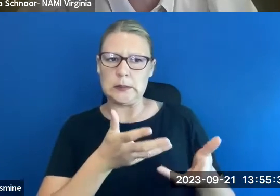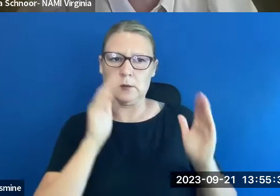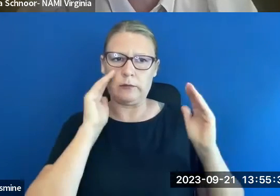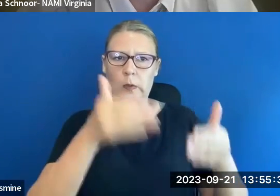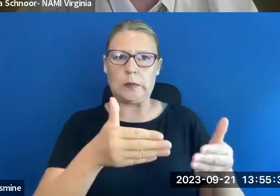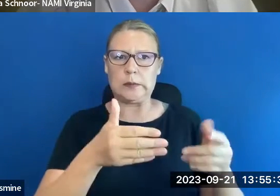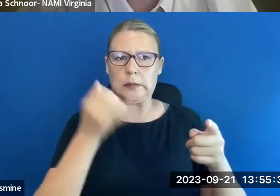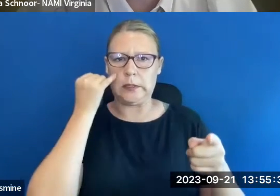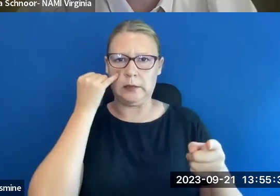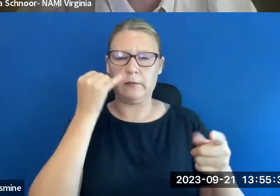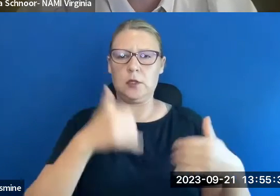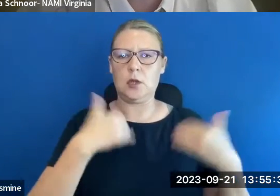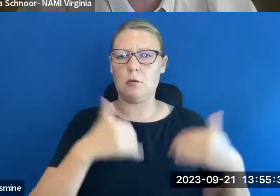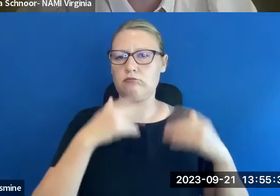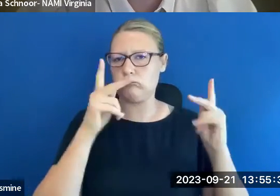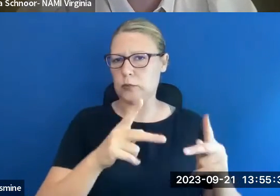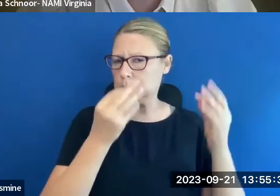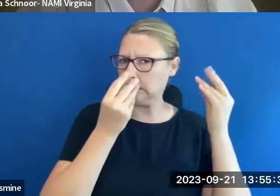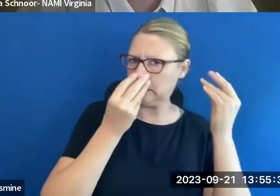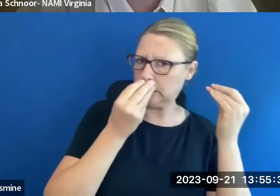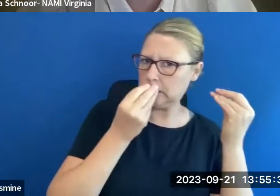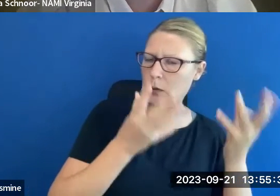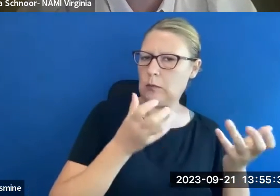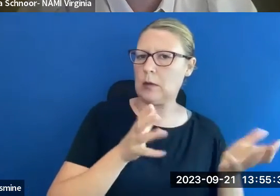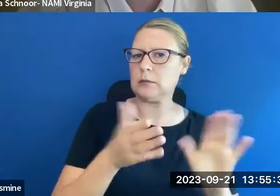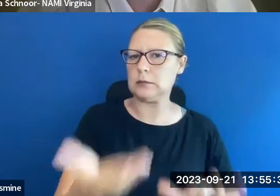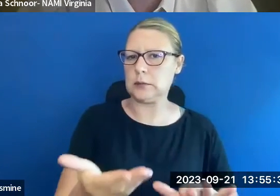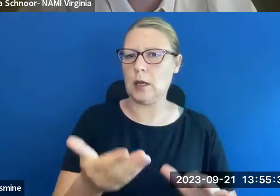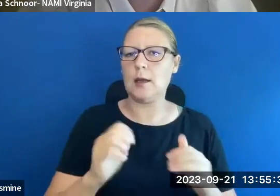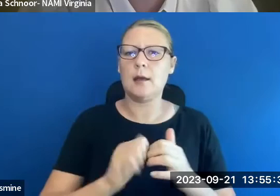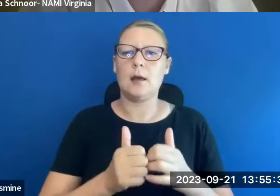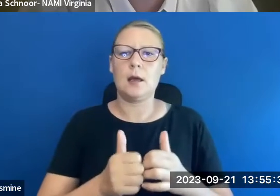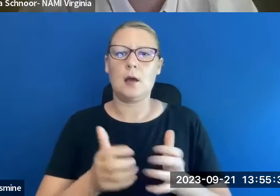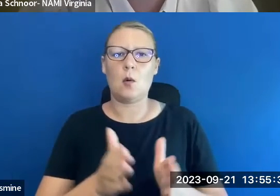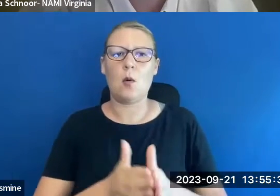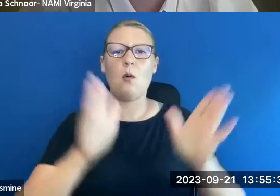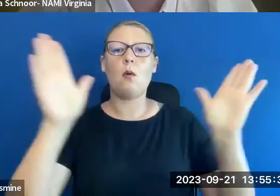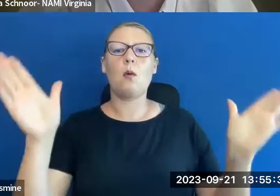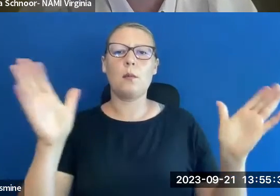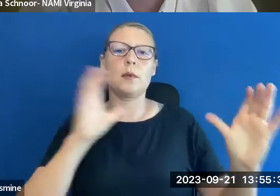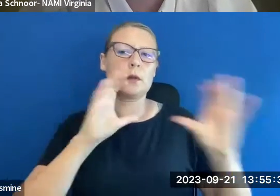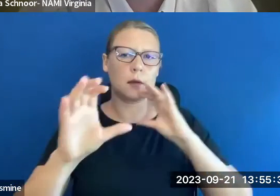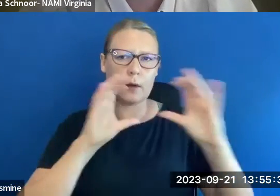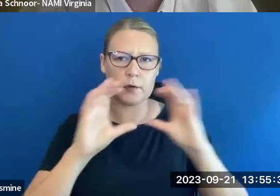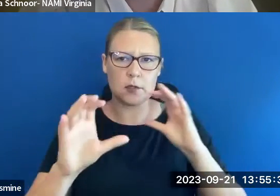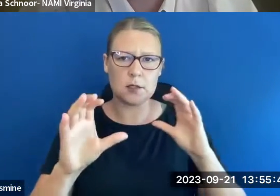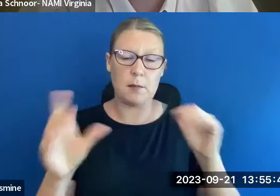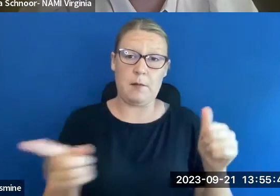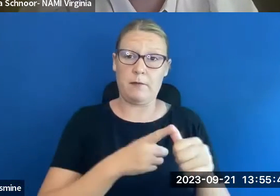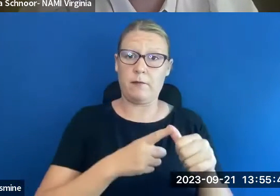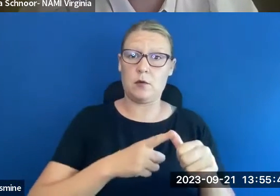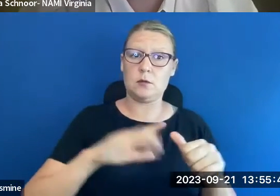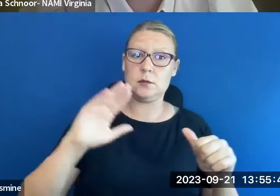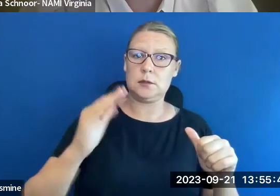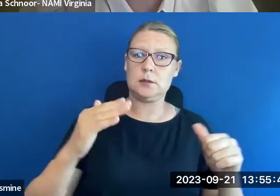able to ask directly can really open up that conversation, even though it may be a little bit scary at first.